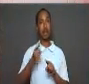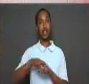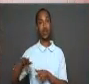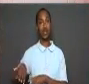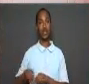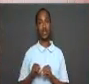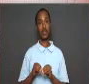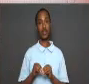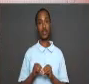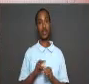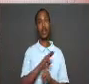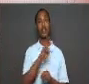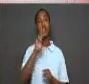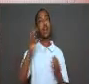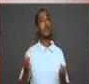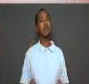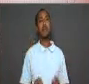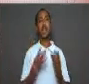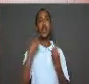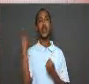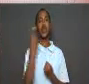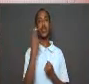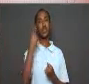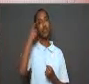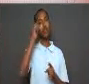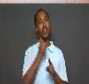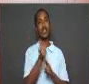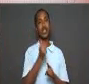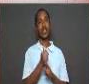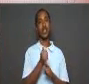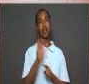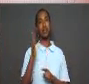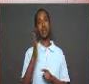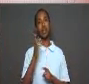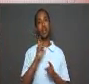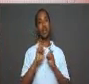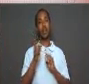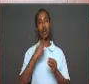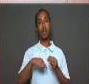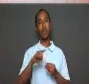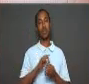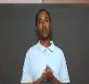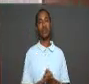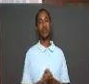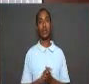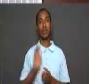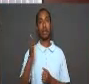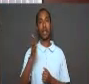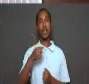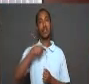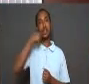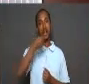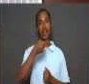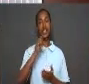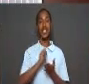Welcome back, students. There are many uses for steel that you might have thought of. You may